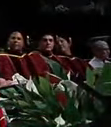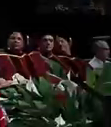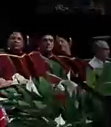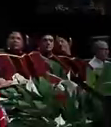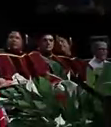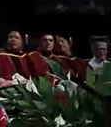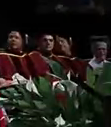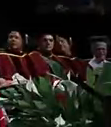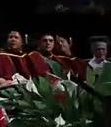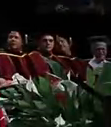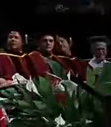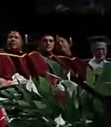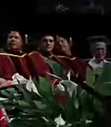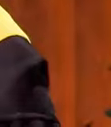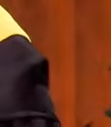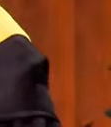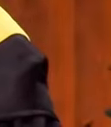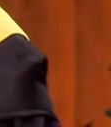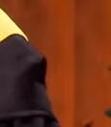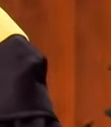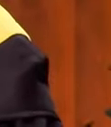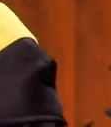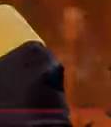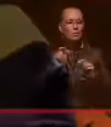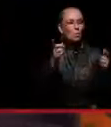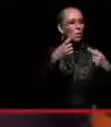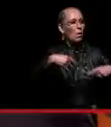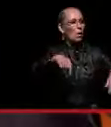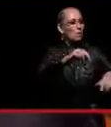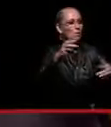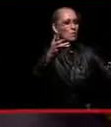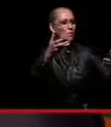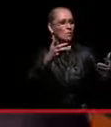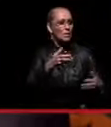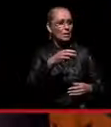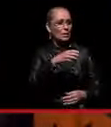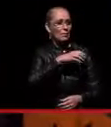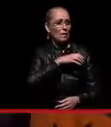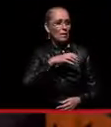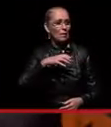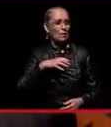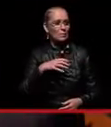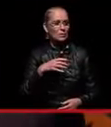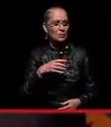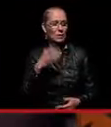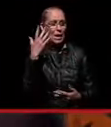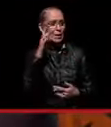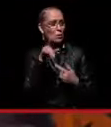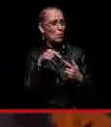Thank you, Secretary Malone and Commissioner Freeland. I don't know about you guys, but I'm pumped.